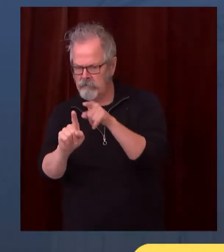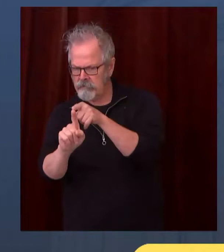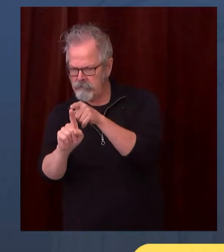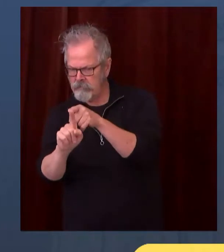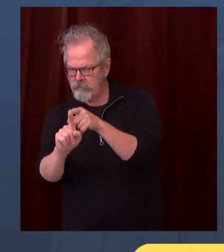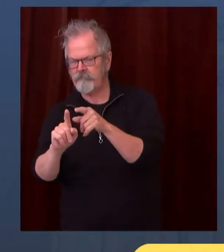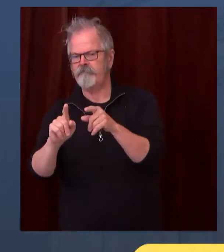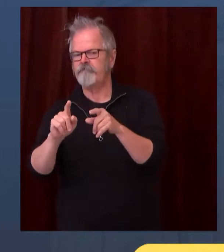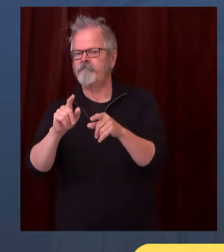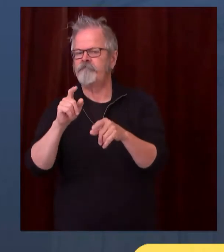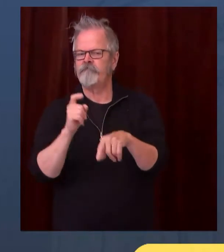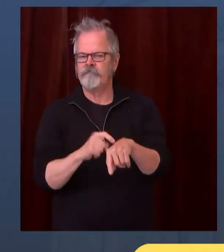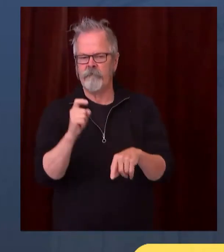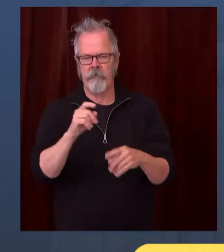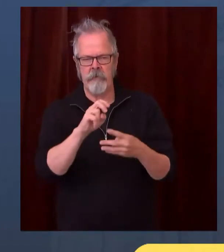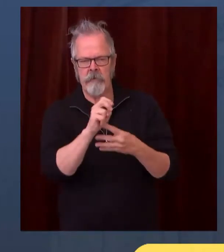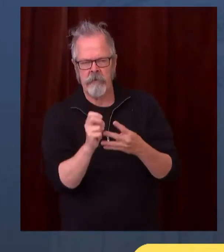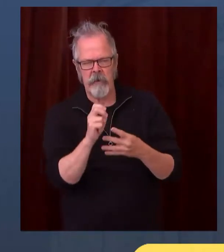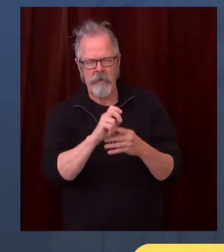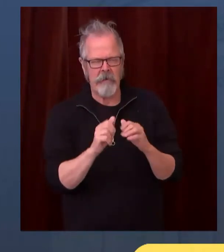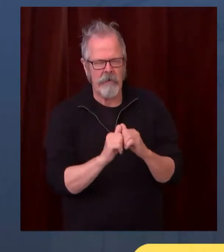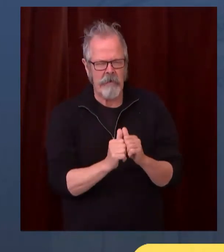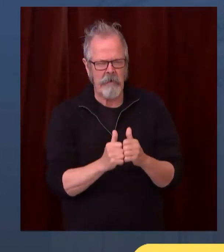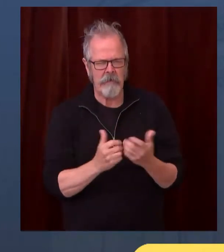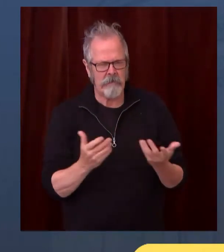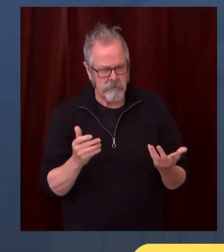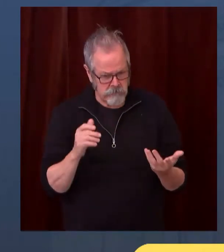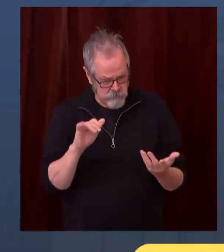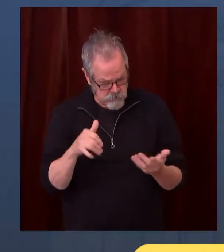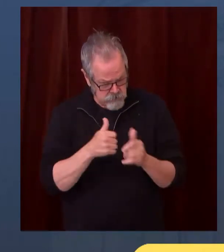very carefully calibrated this to assure